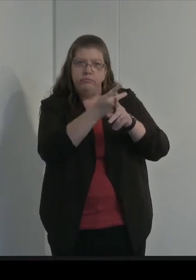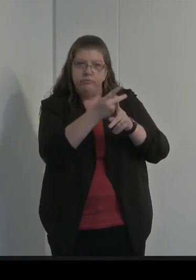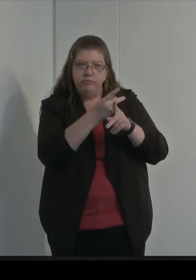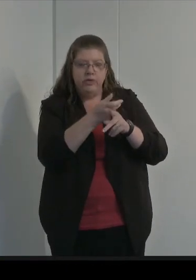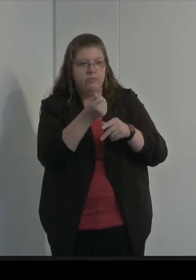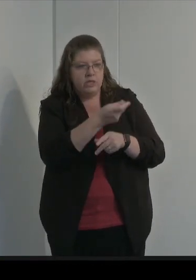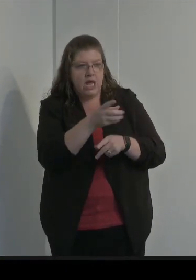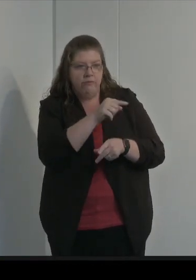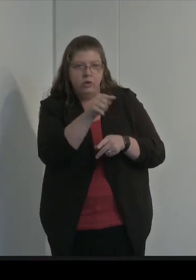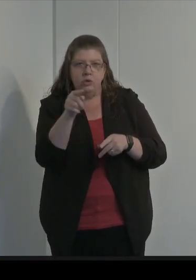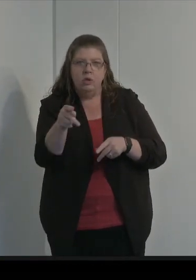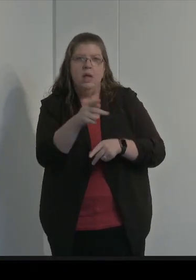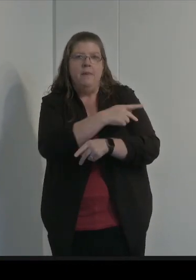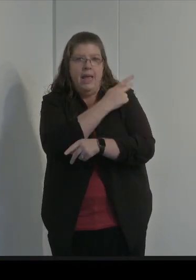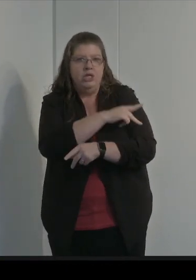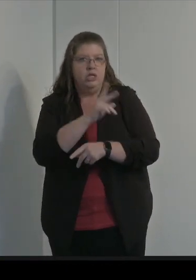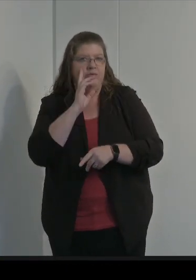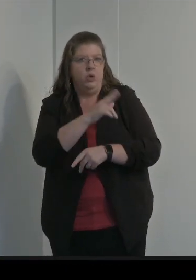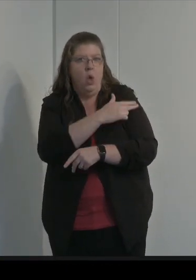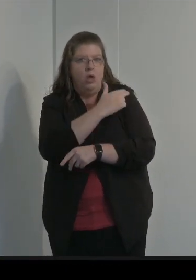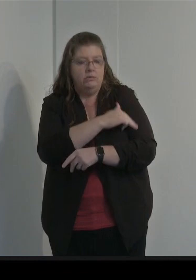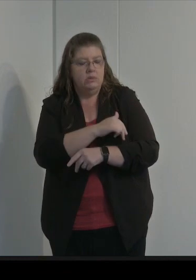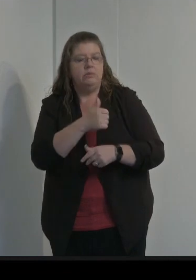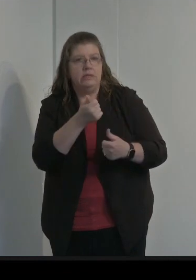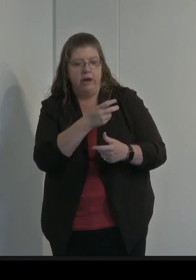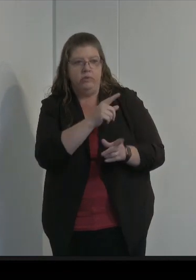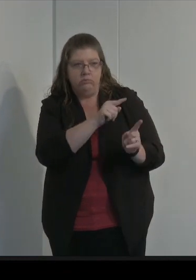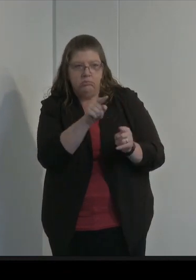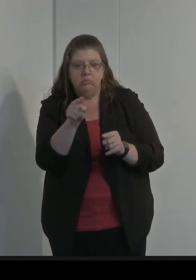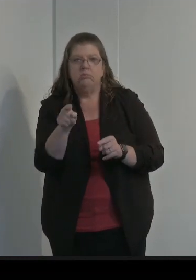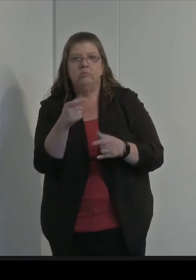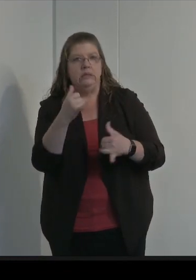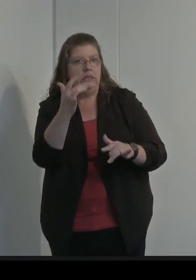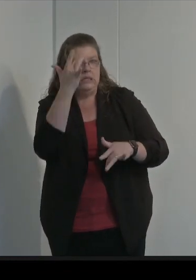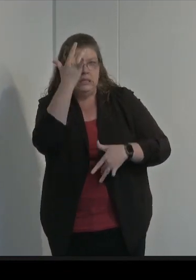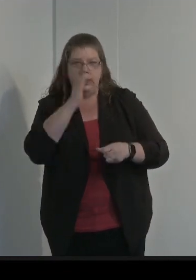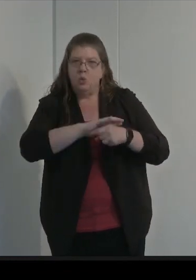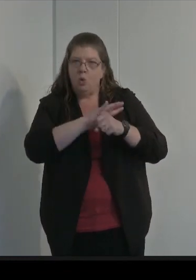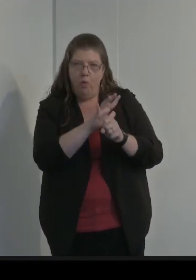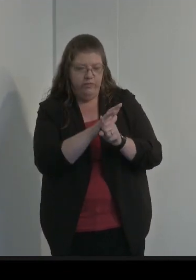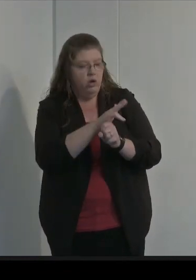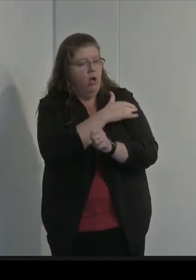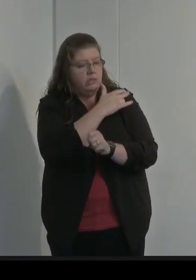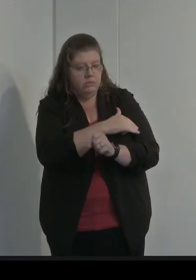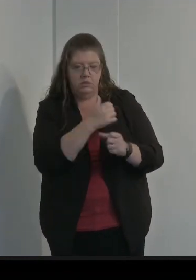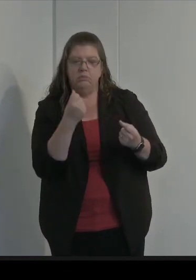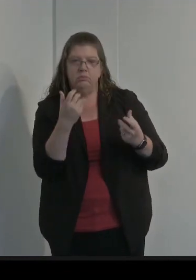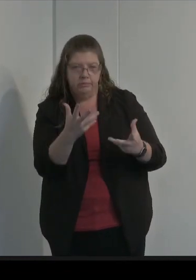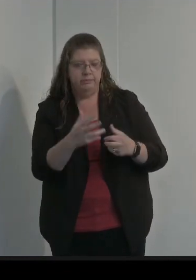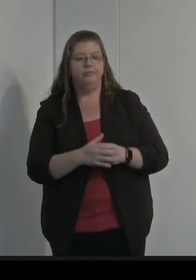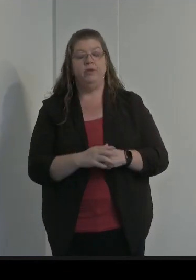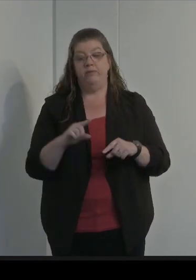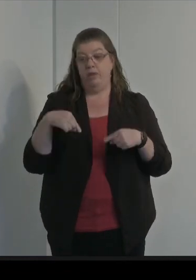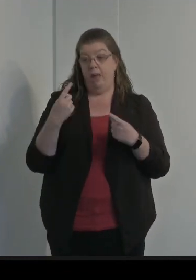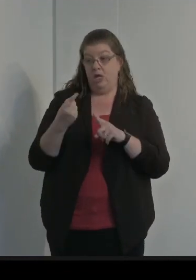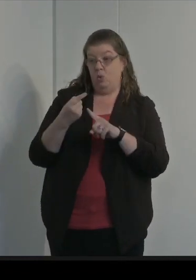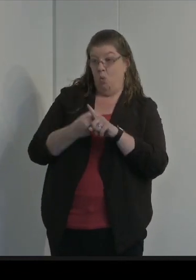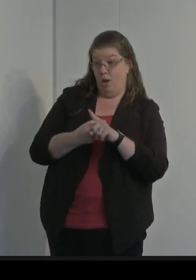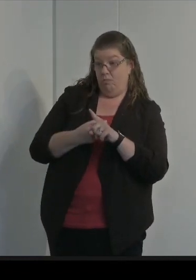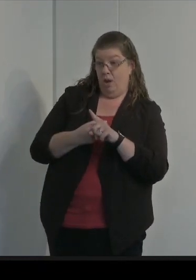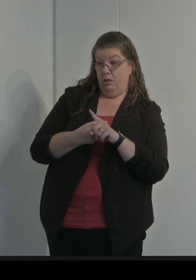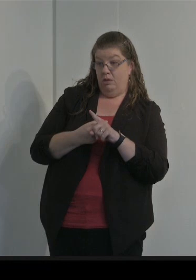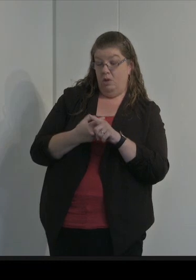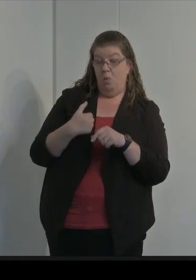number of patients in our hospital that are sick with COVID. Over the past month, we have